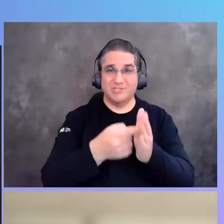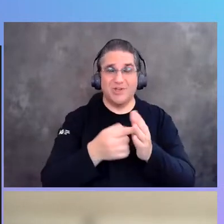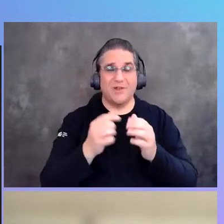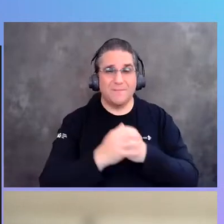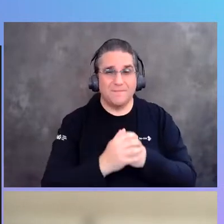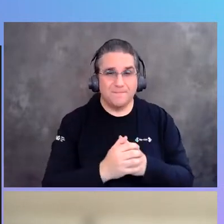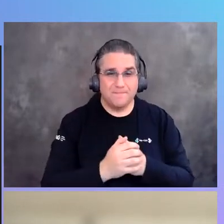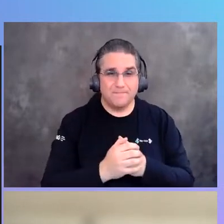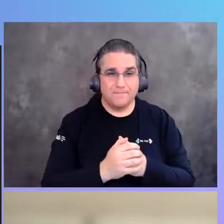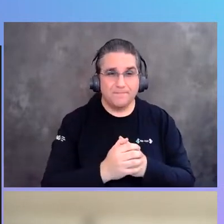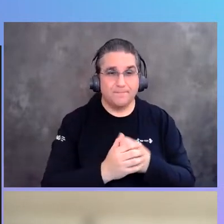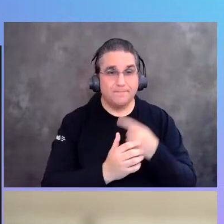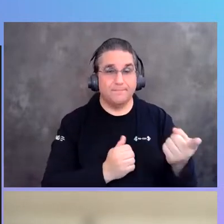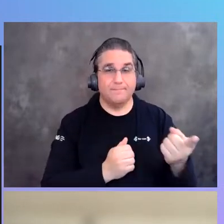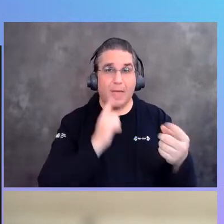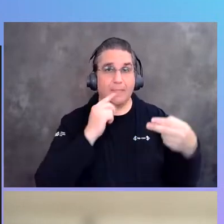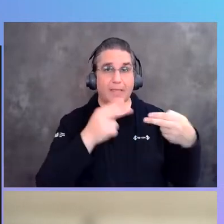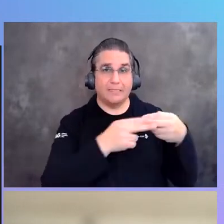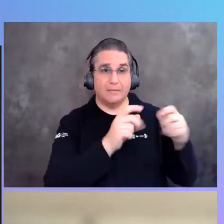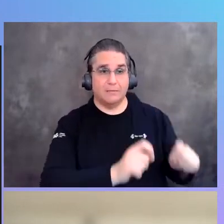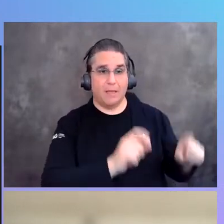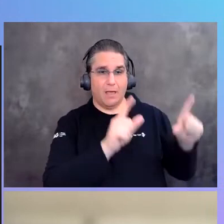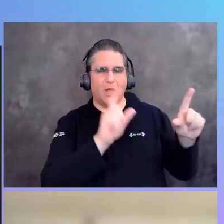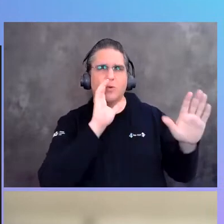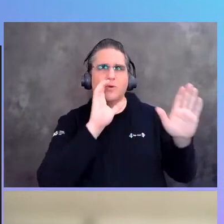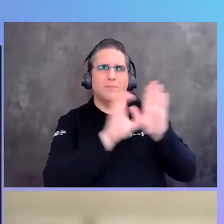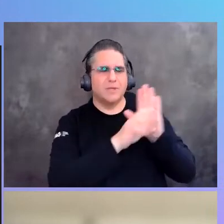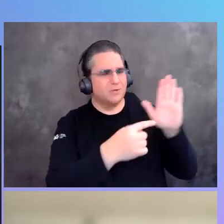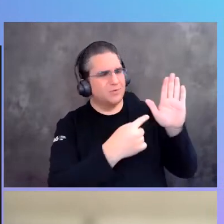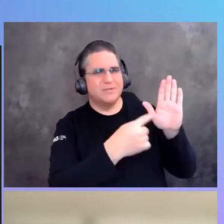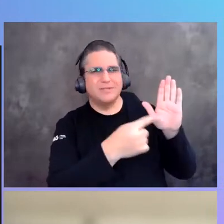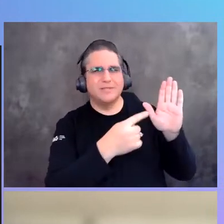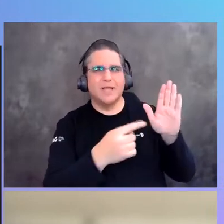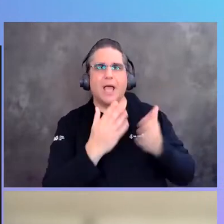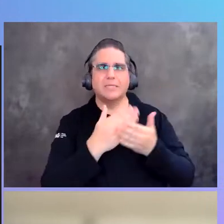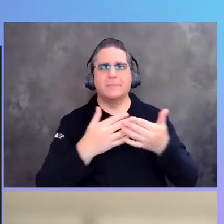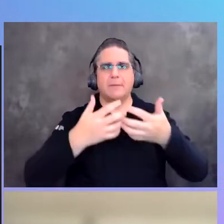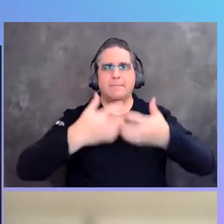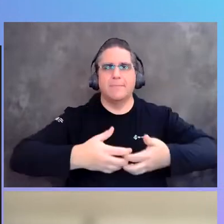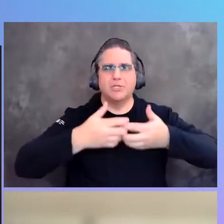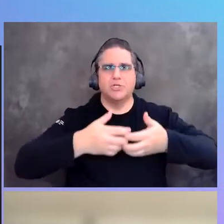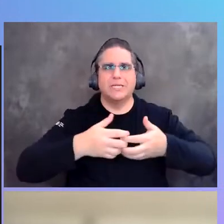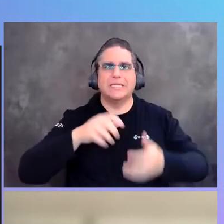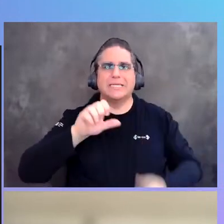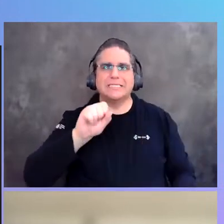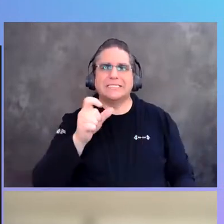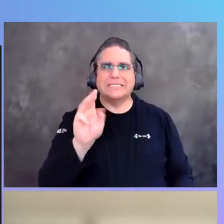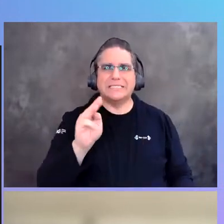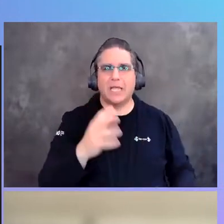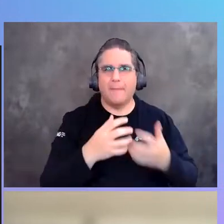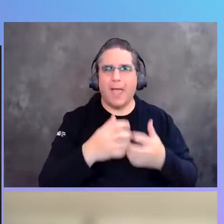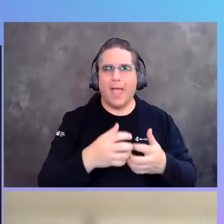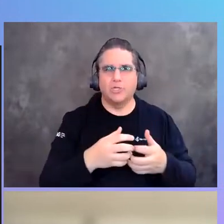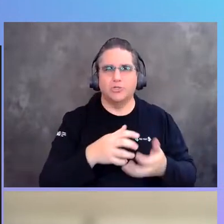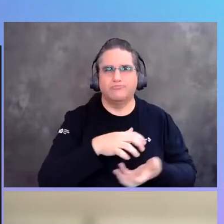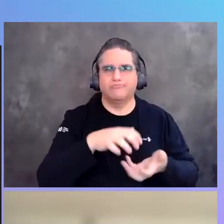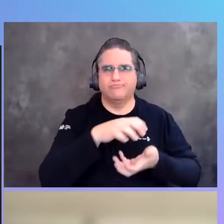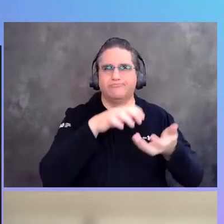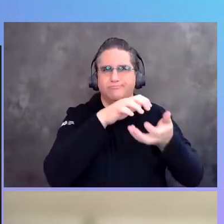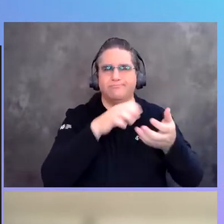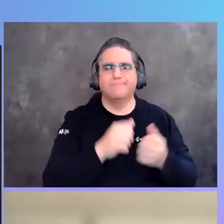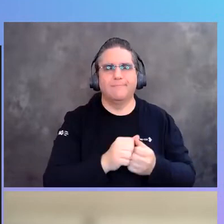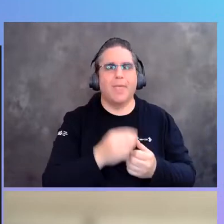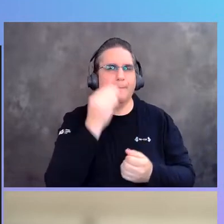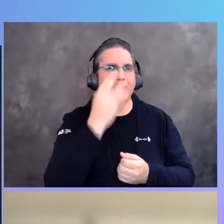I've got a picture of some mechanical steam-driven machinery and a brief family history. So I'm going to start off and taking